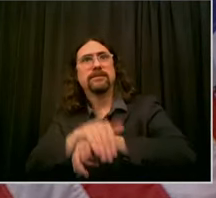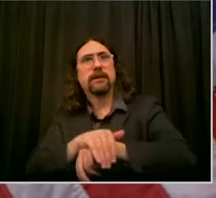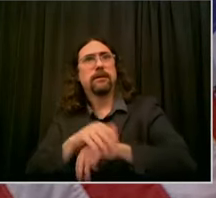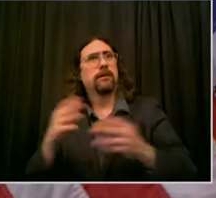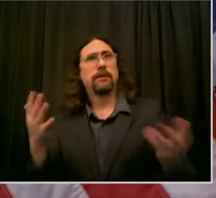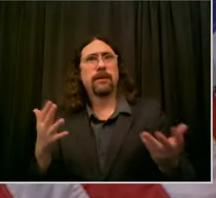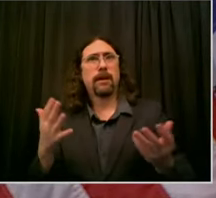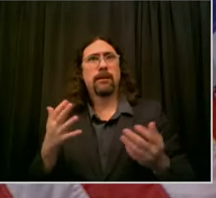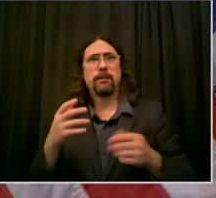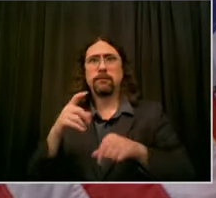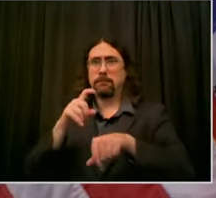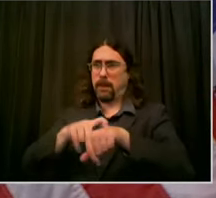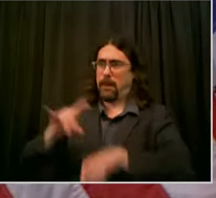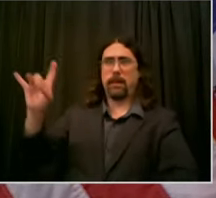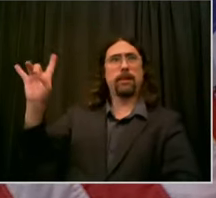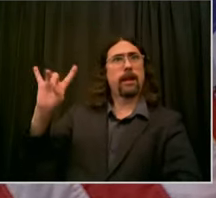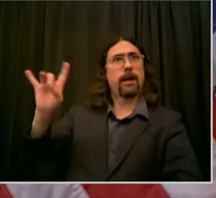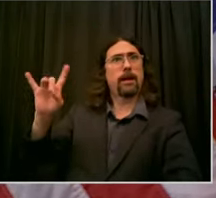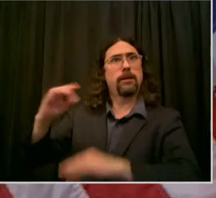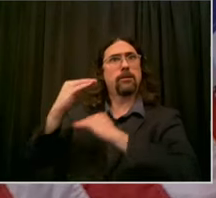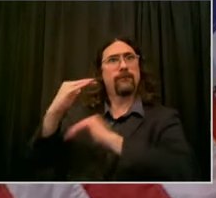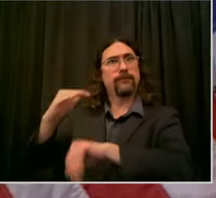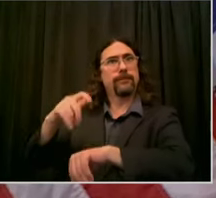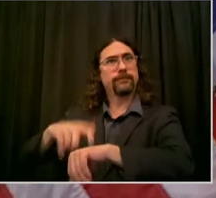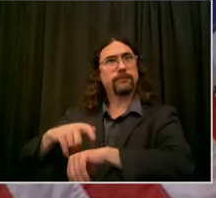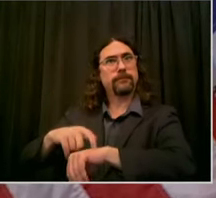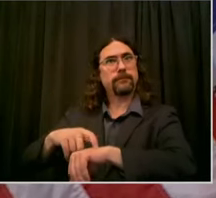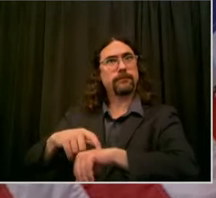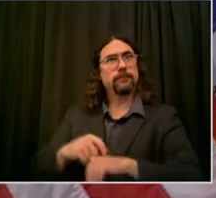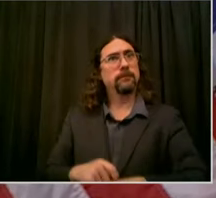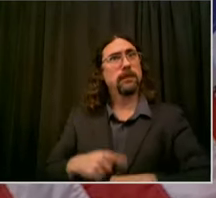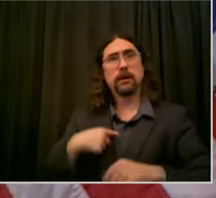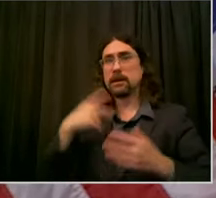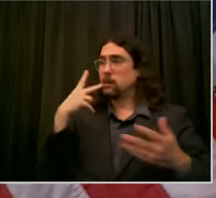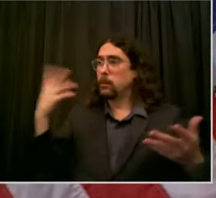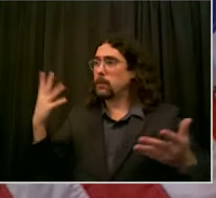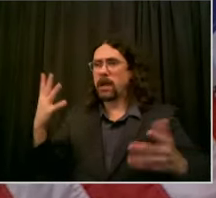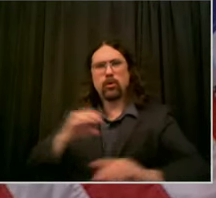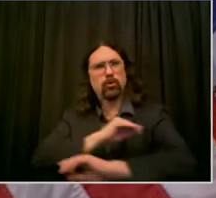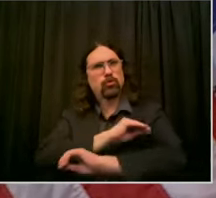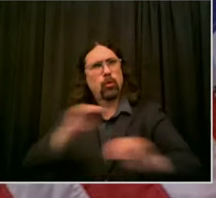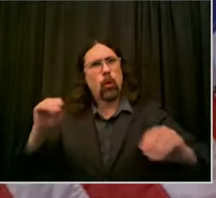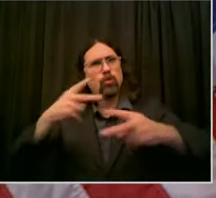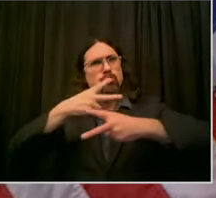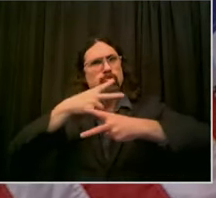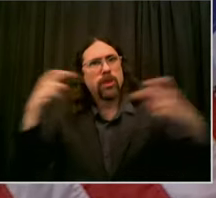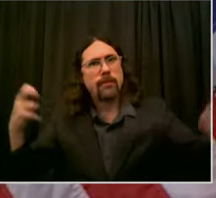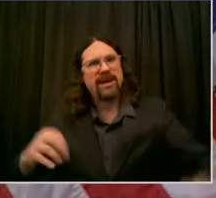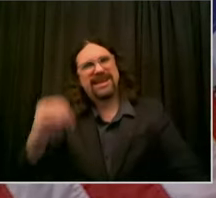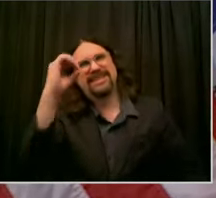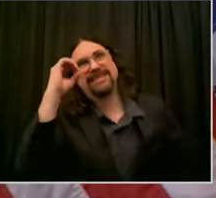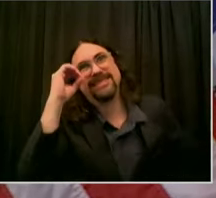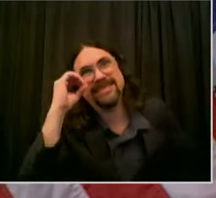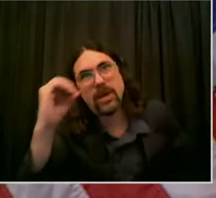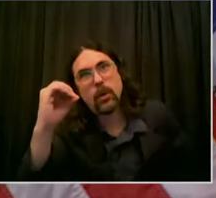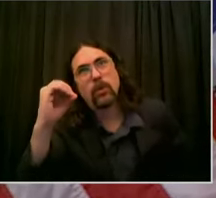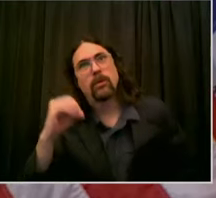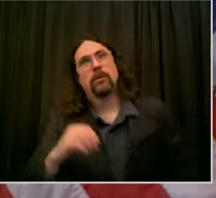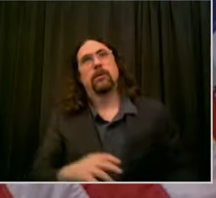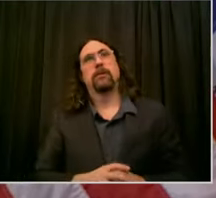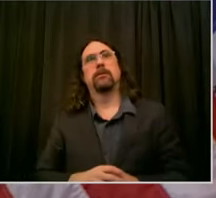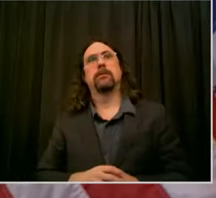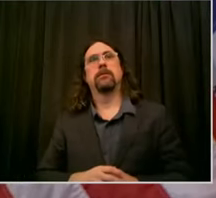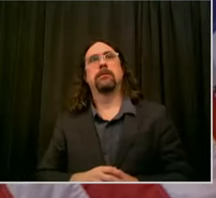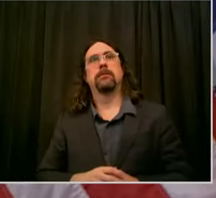in New York City. I want to see no looting, no vandalism, no attacks on police officers. I